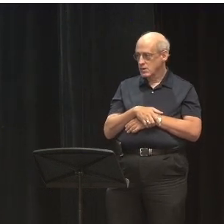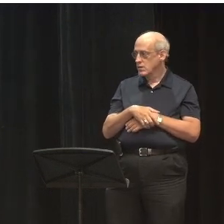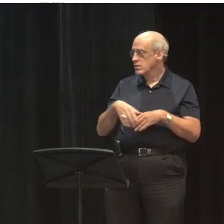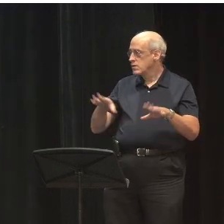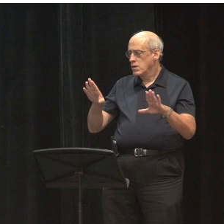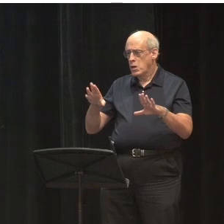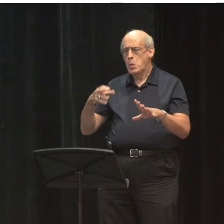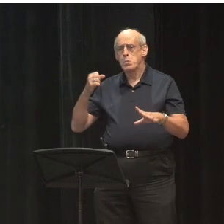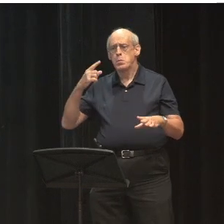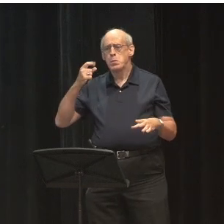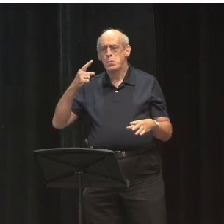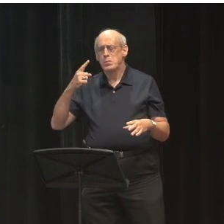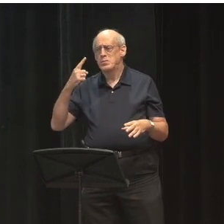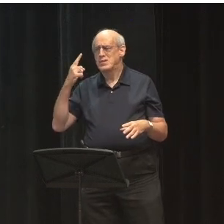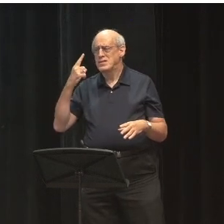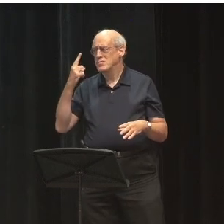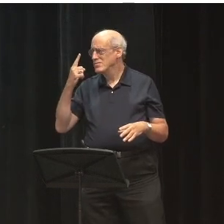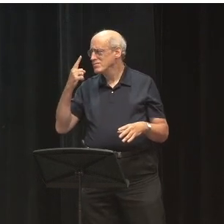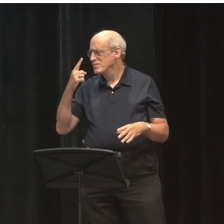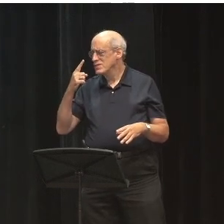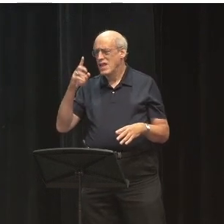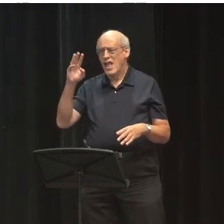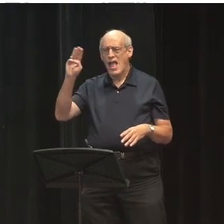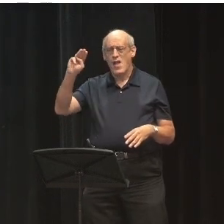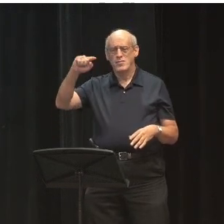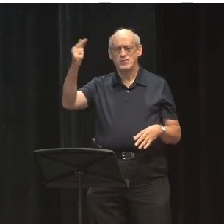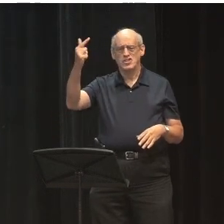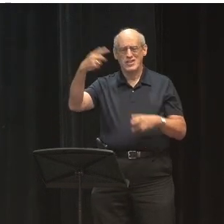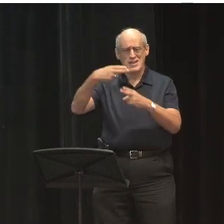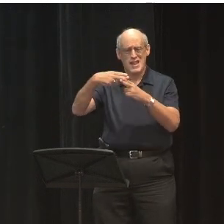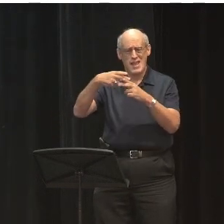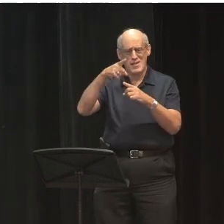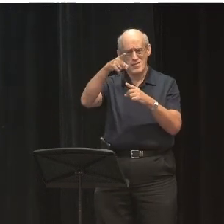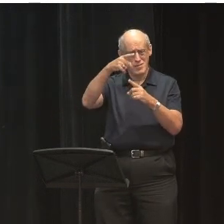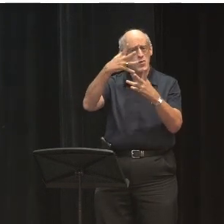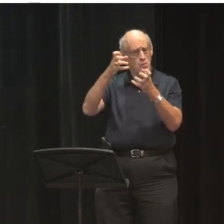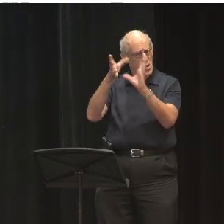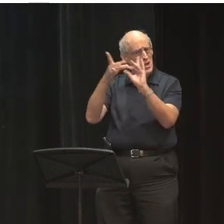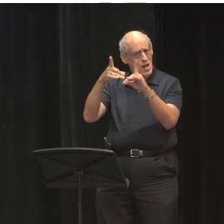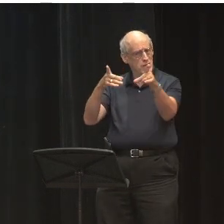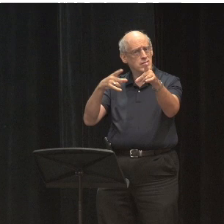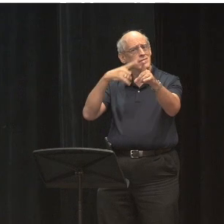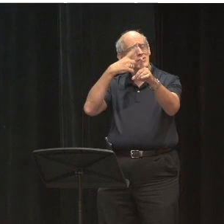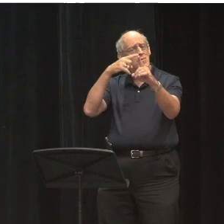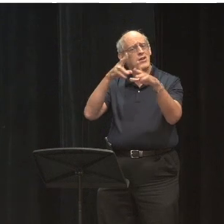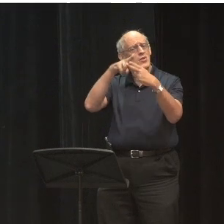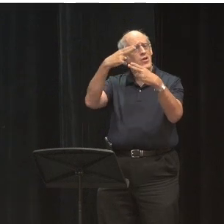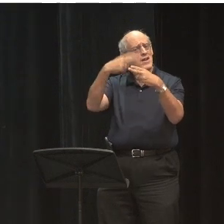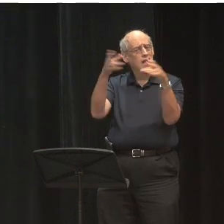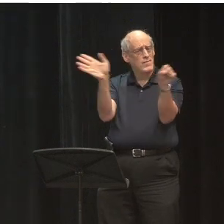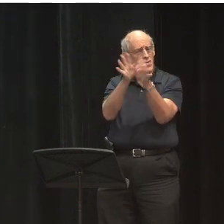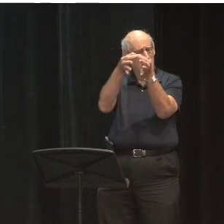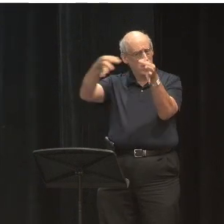I understand there's a person by the name of MG online who would like to speak. Would you please enter your